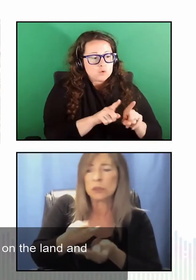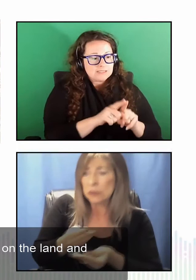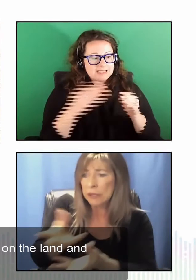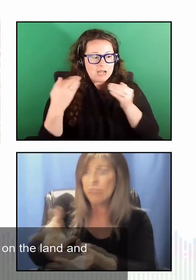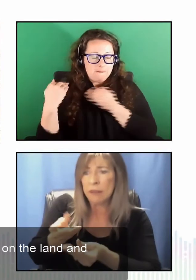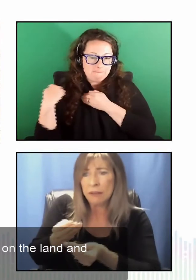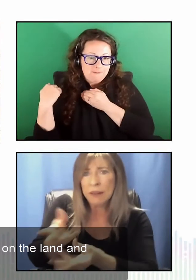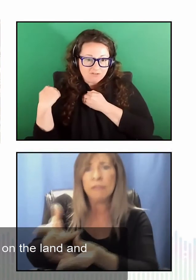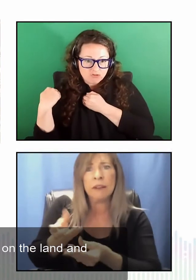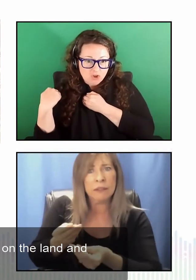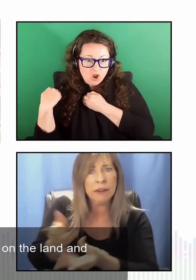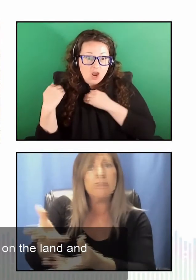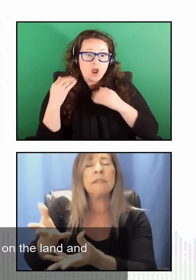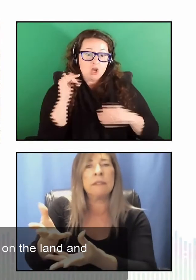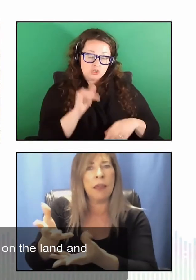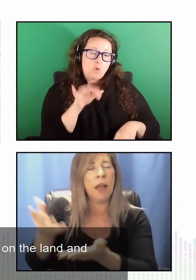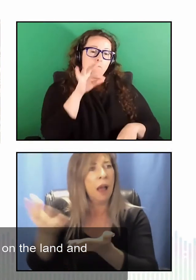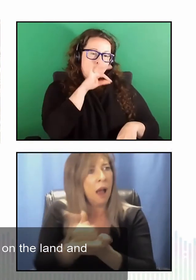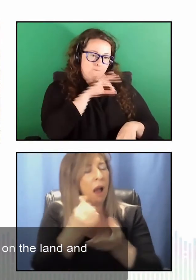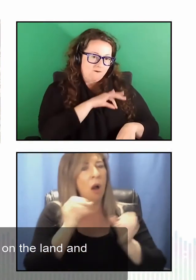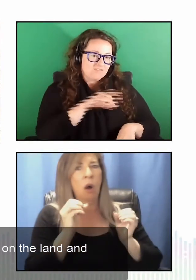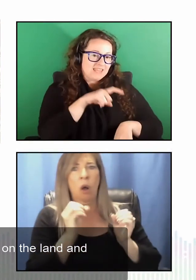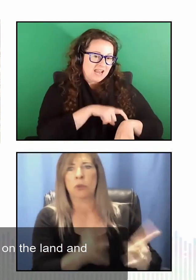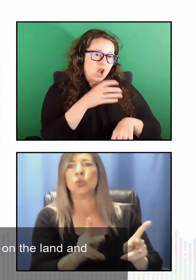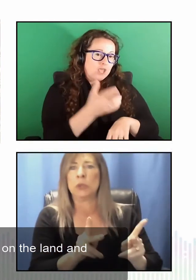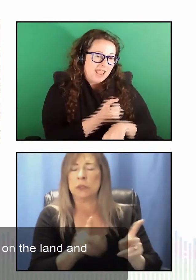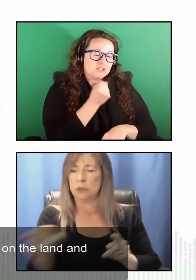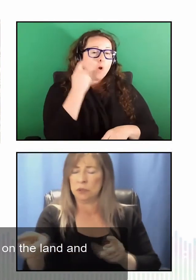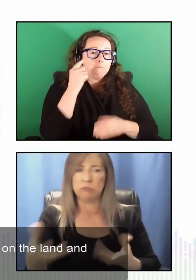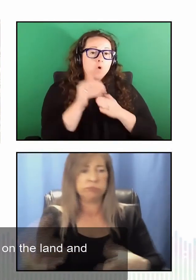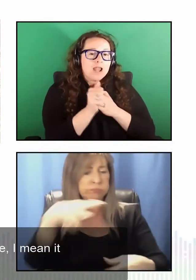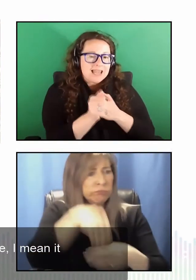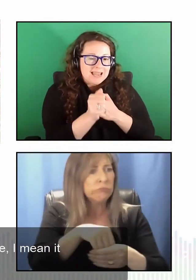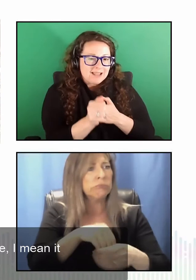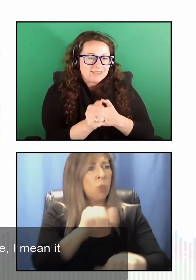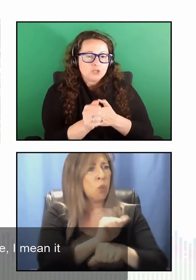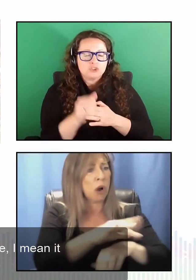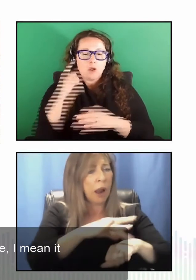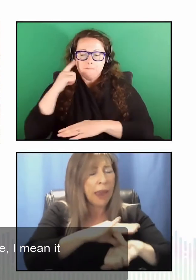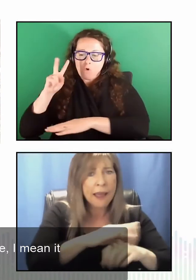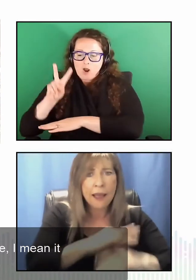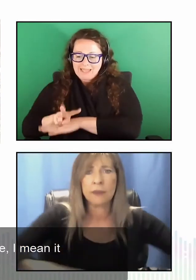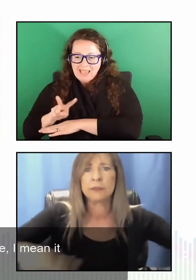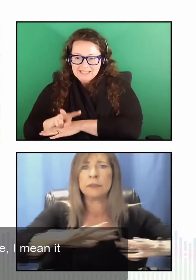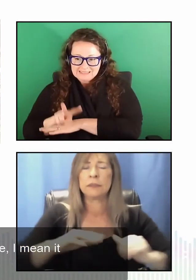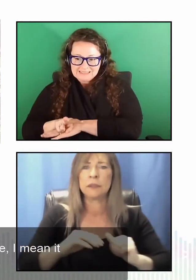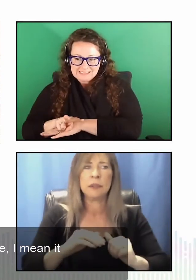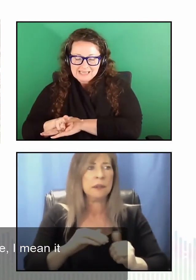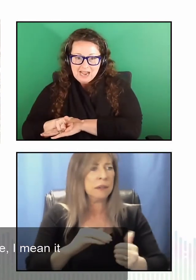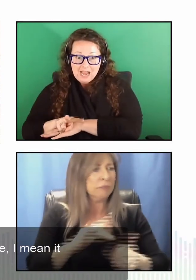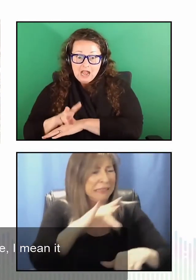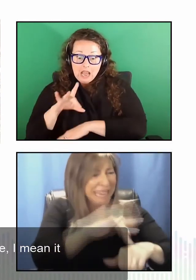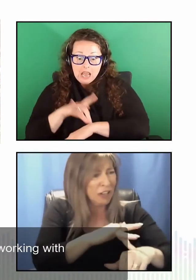opportunities to work on the land and be on the land. So when I say the land is me, I